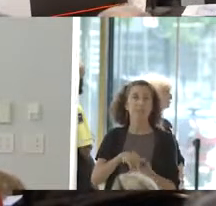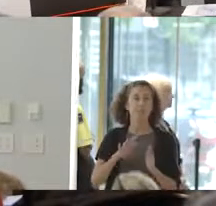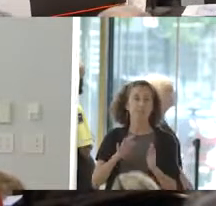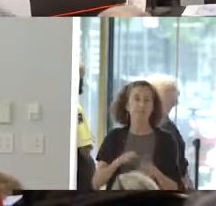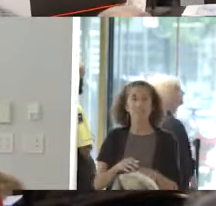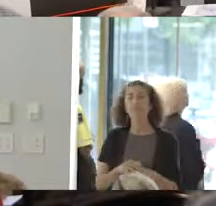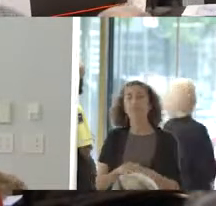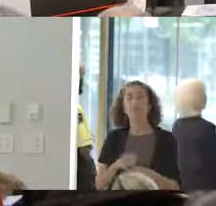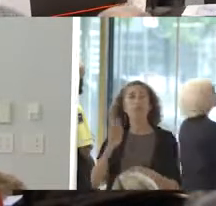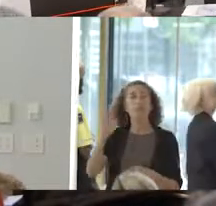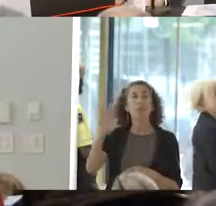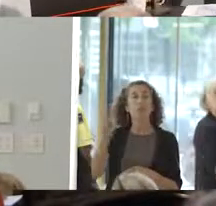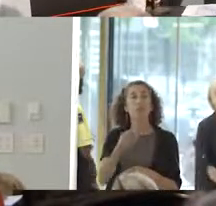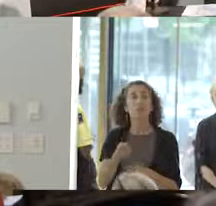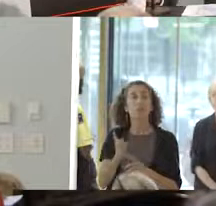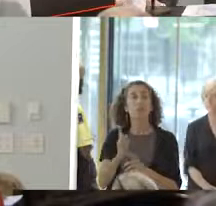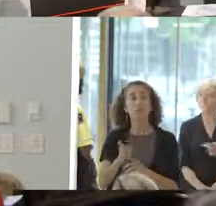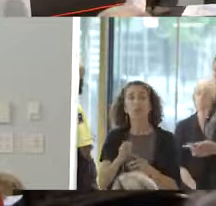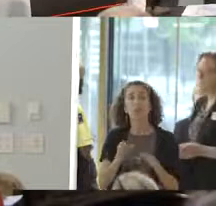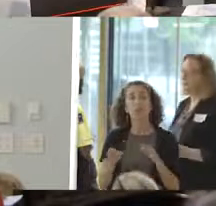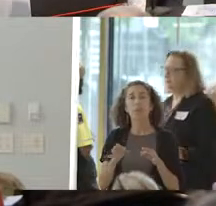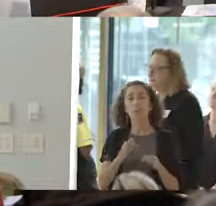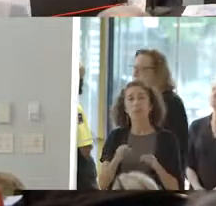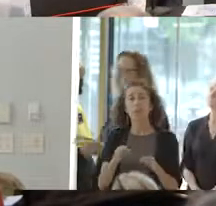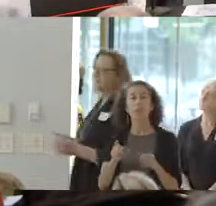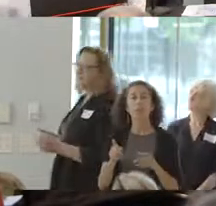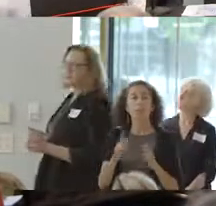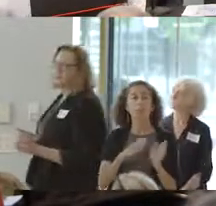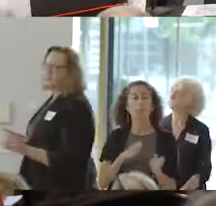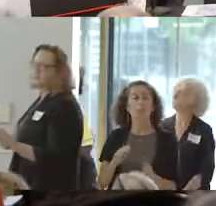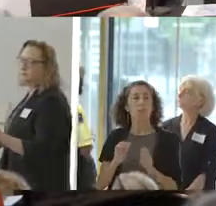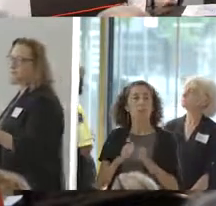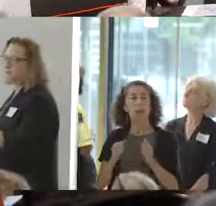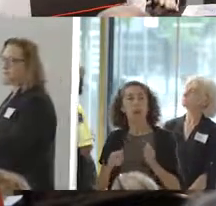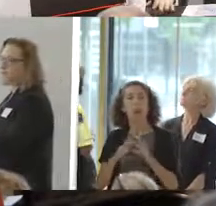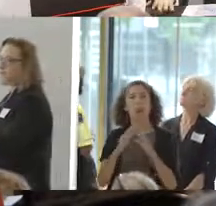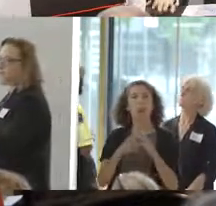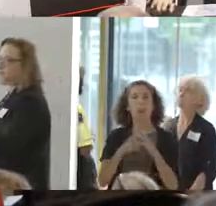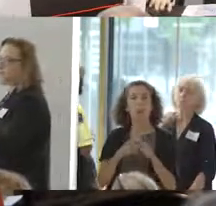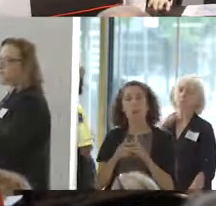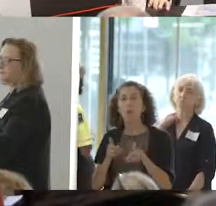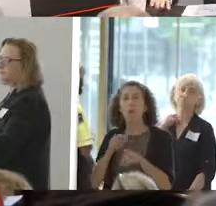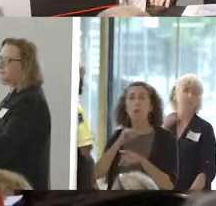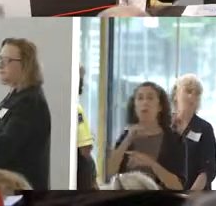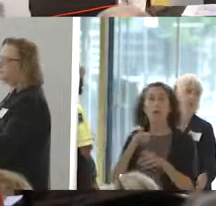about how this project has developed and is continuing to develop. Now,